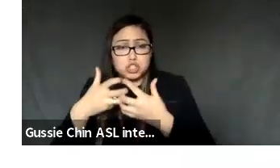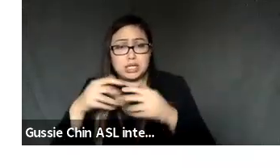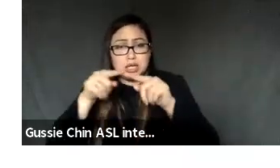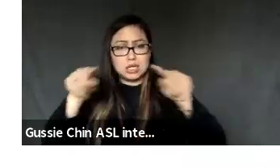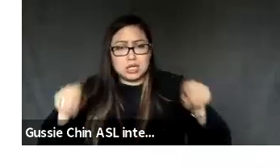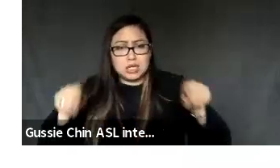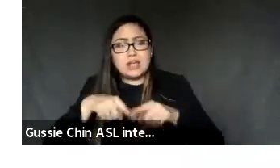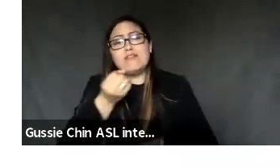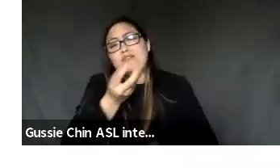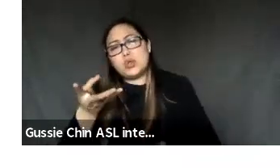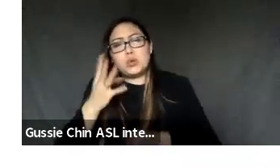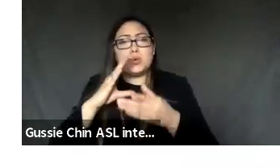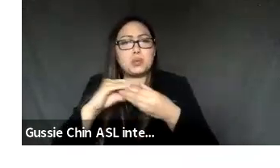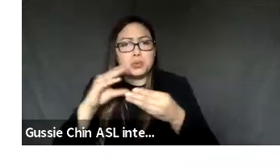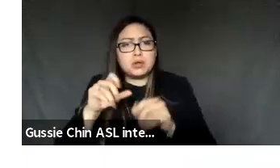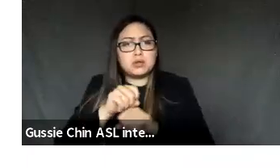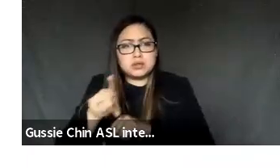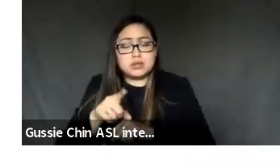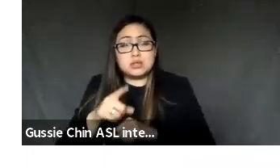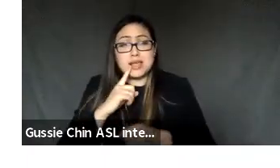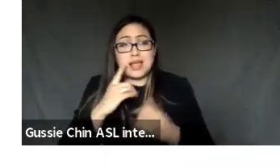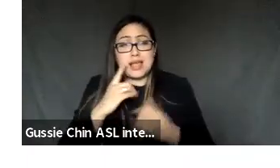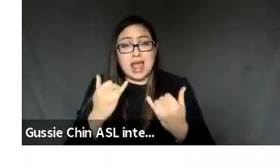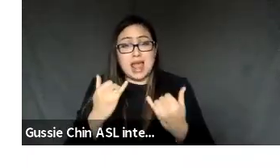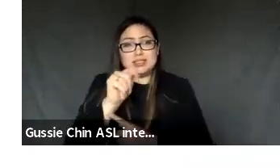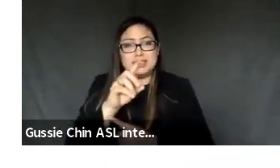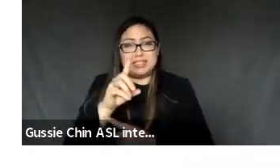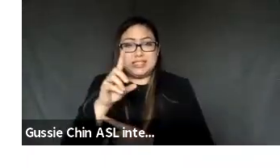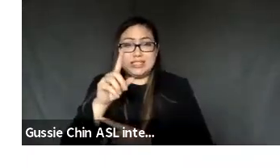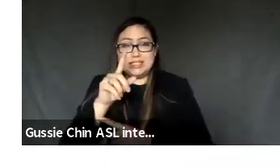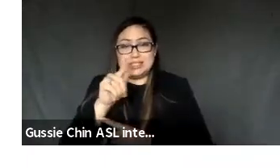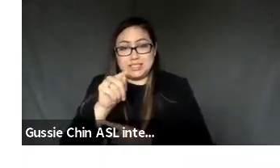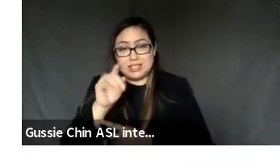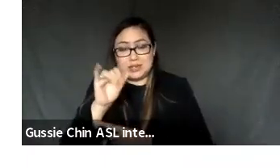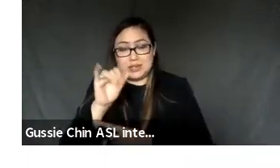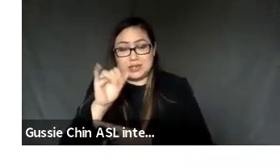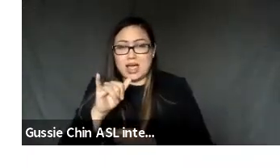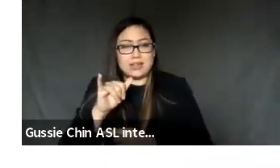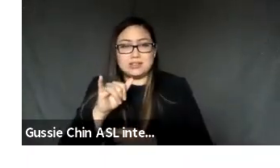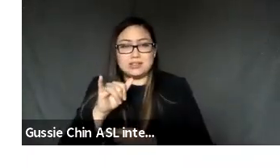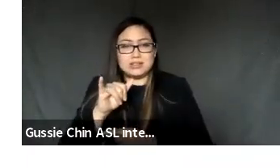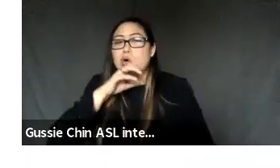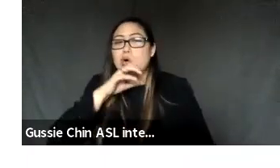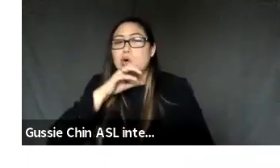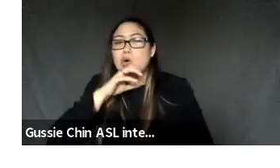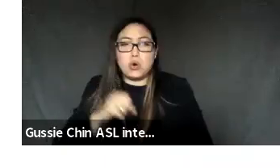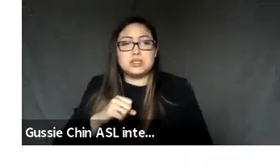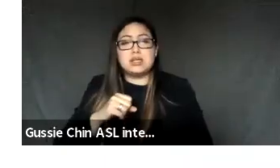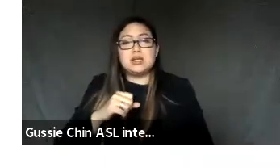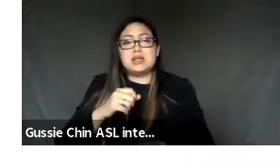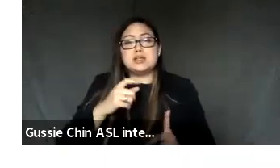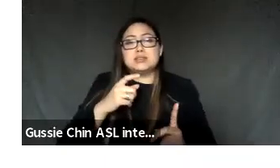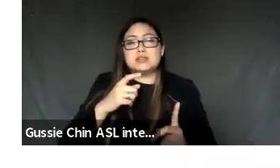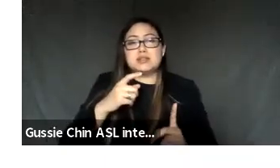comments. One was, now TDD is outdated for deaf, hard of hearing people, but not for people with other form of hearing